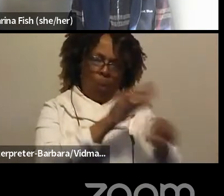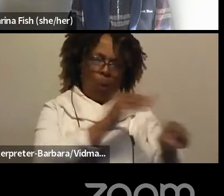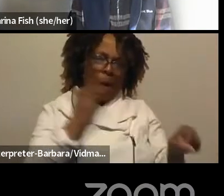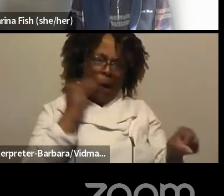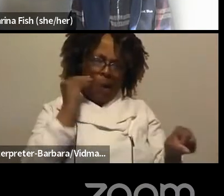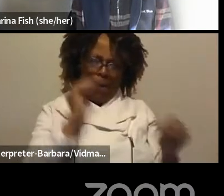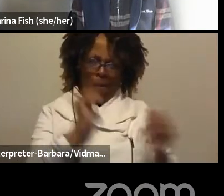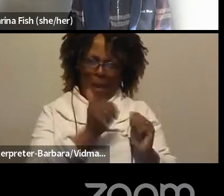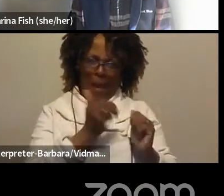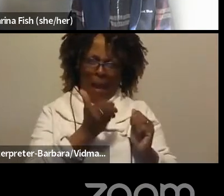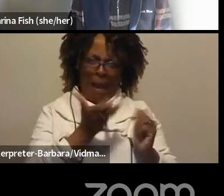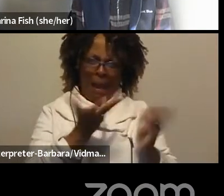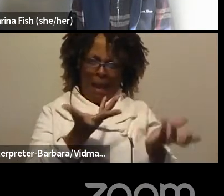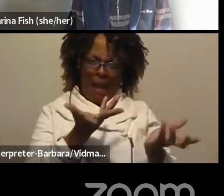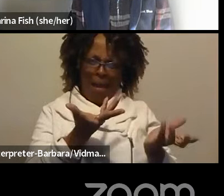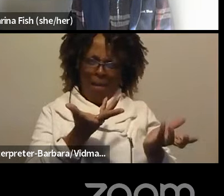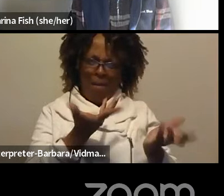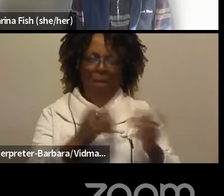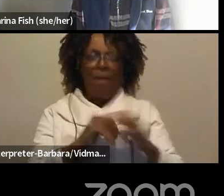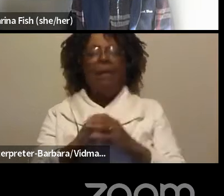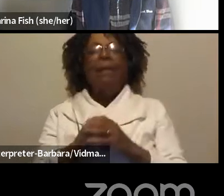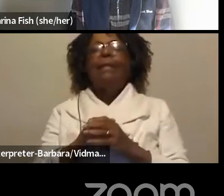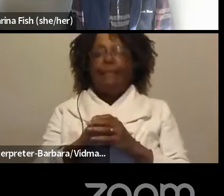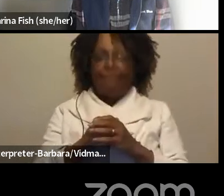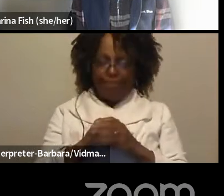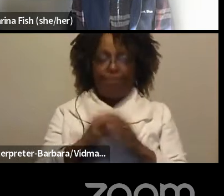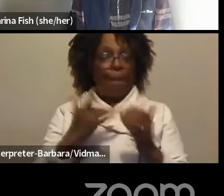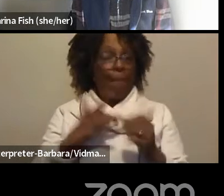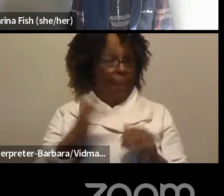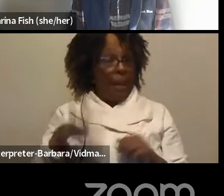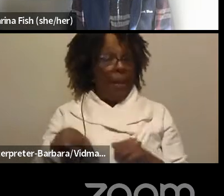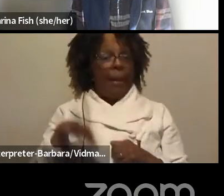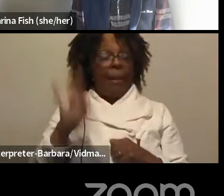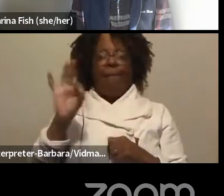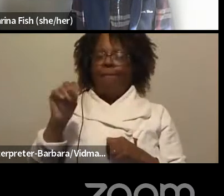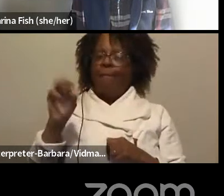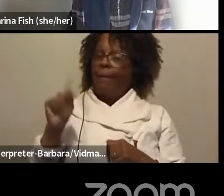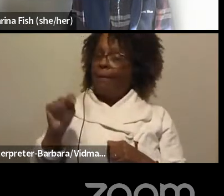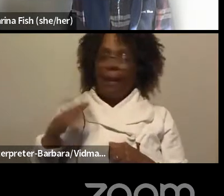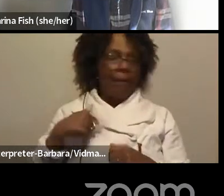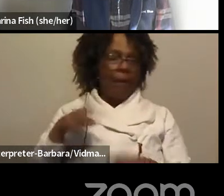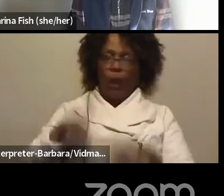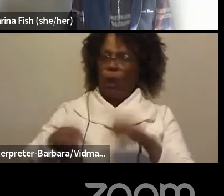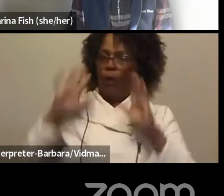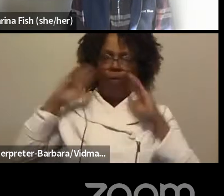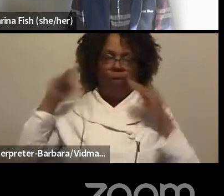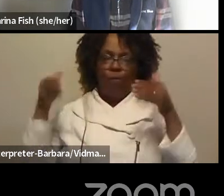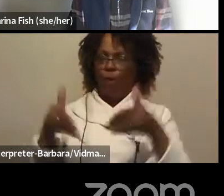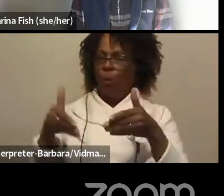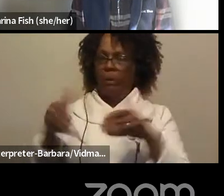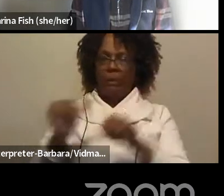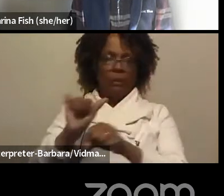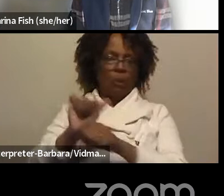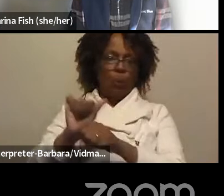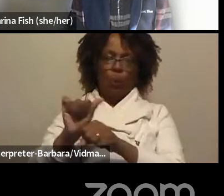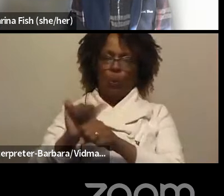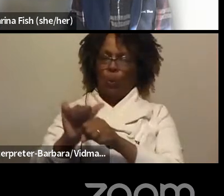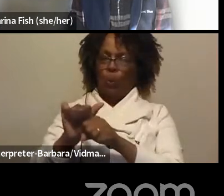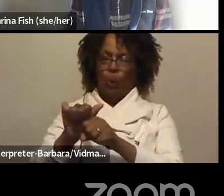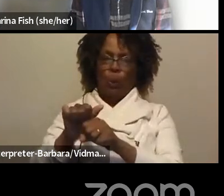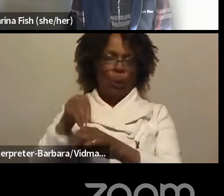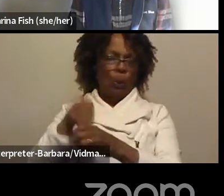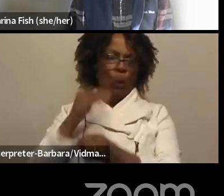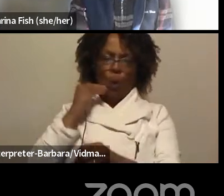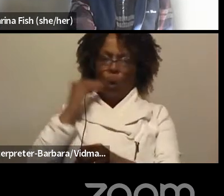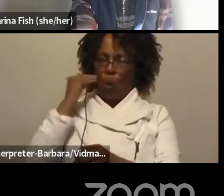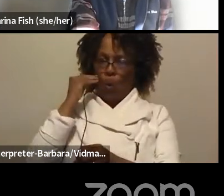cannot focus at home. So during pandemic era, it was very difficult for me to work at home. So